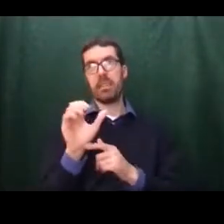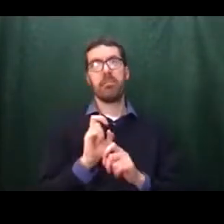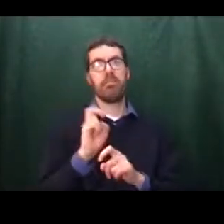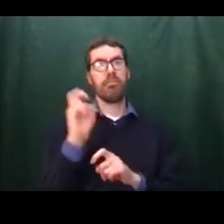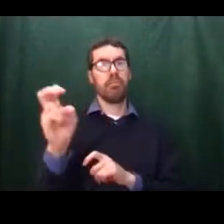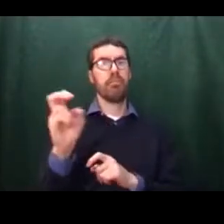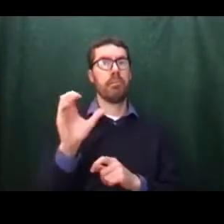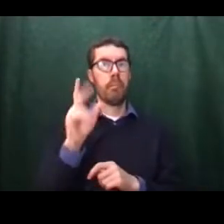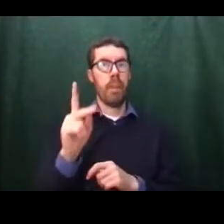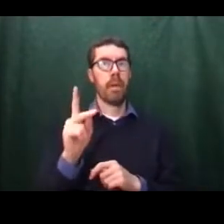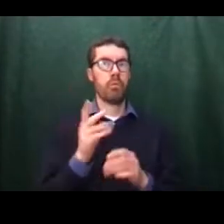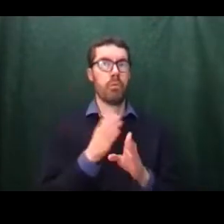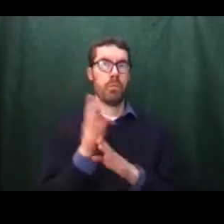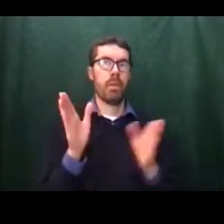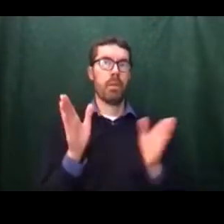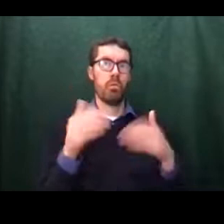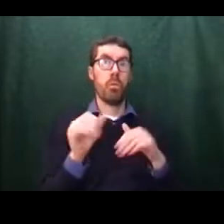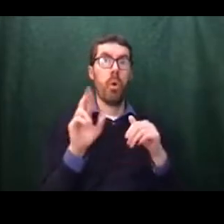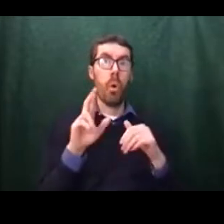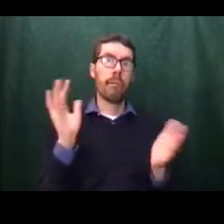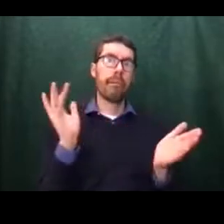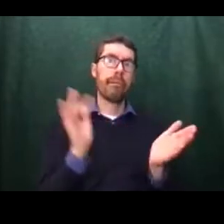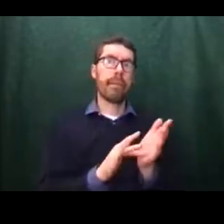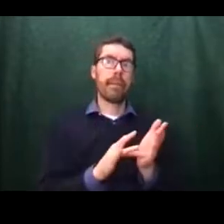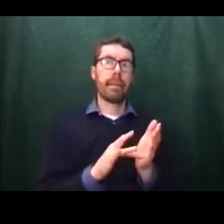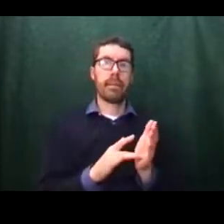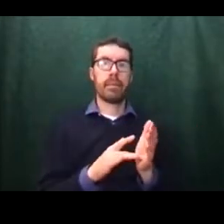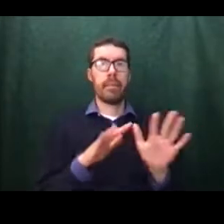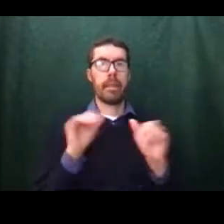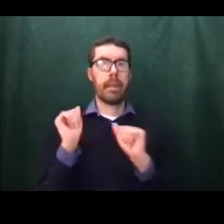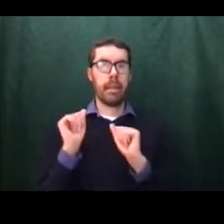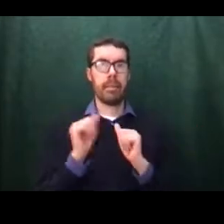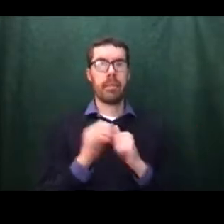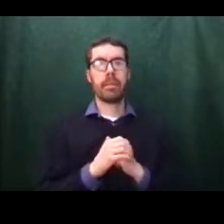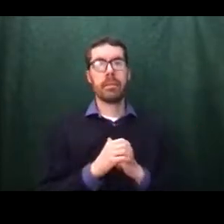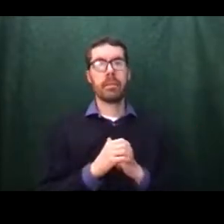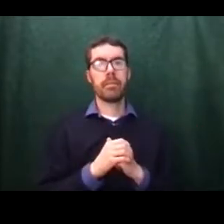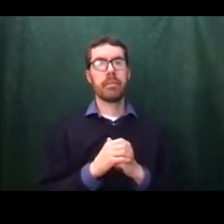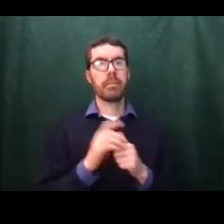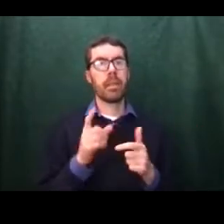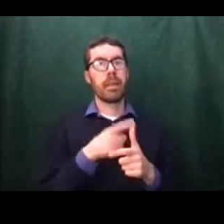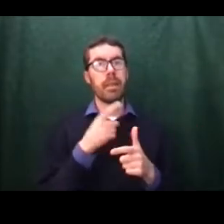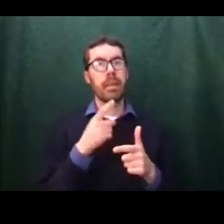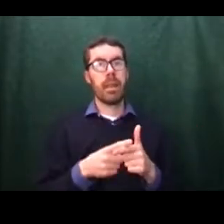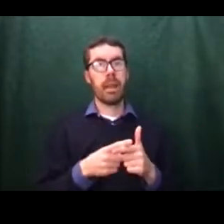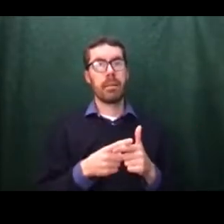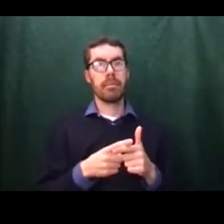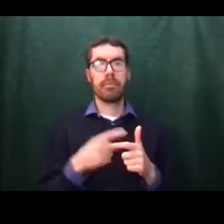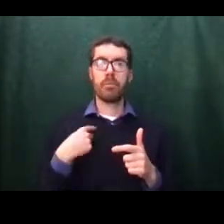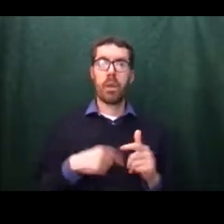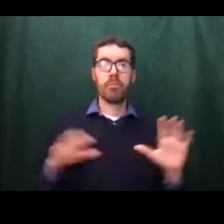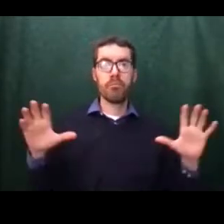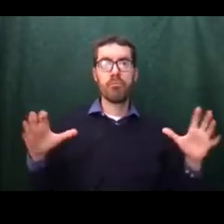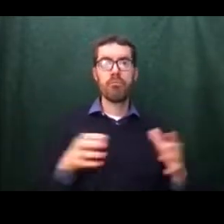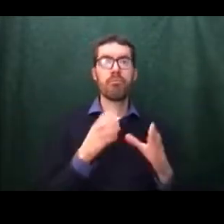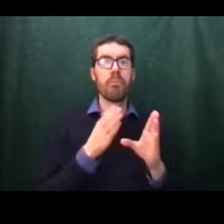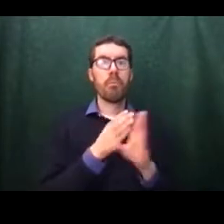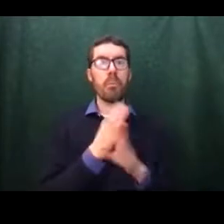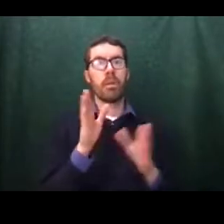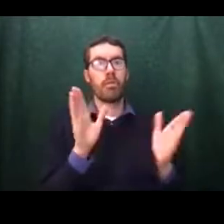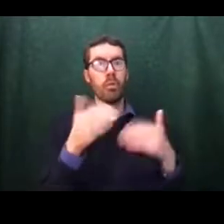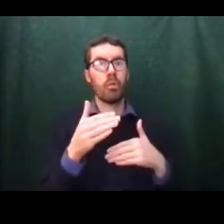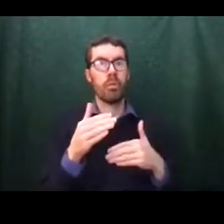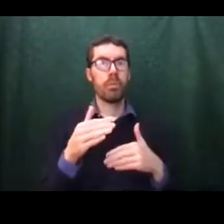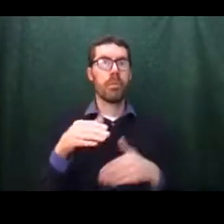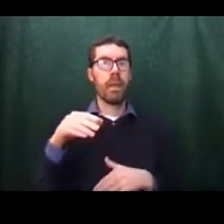in 12 seconds, or you can click leave breakout room and go now. And then we will all regather at the main room, and Philip will